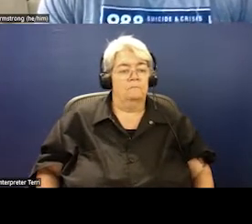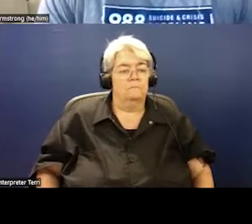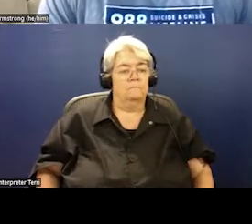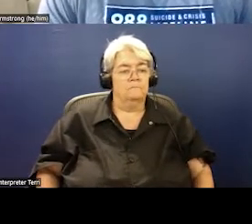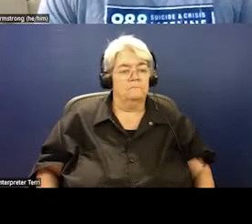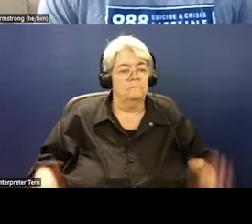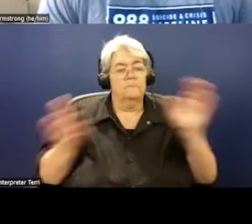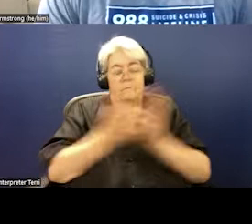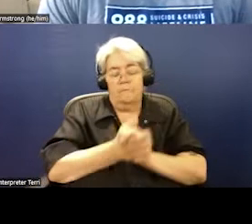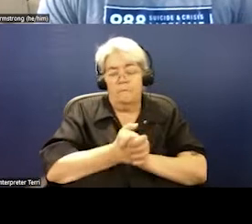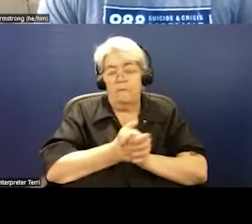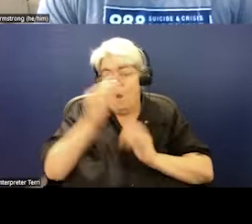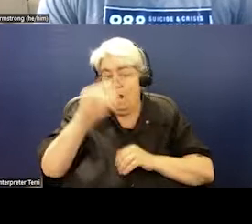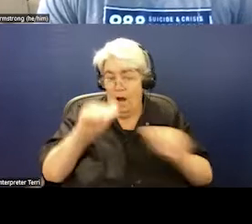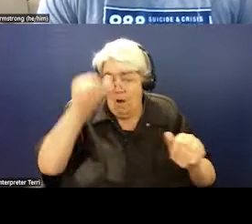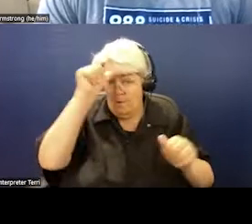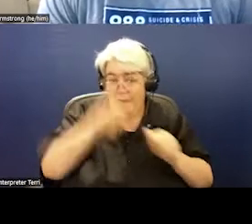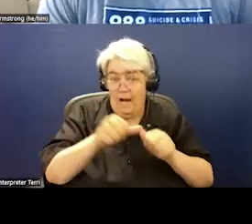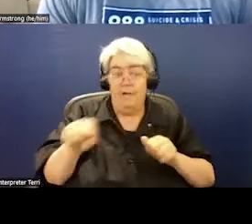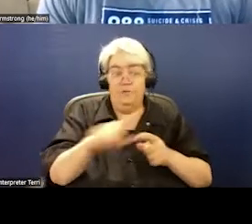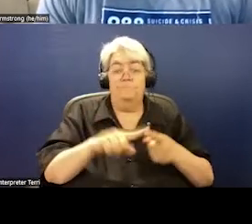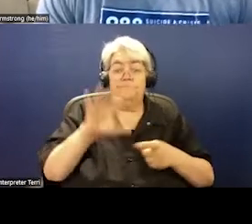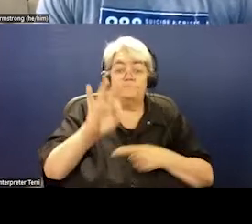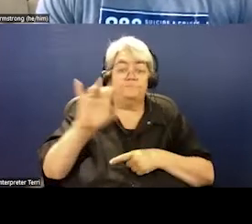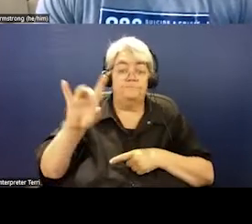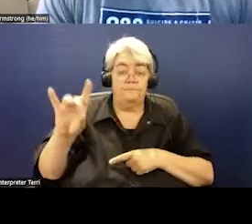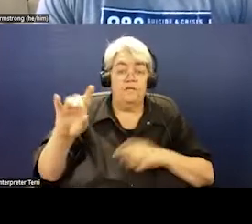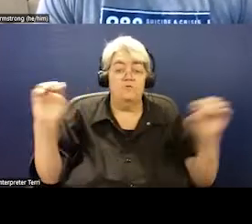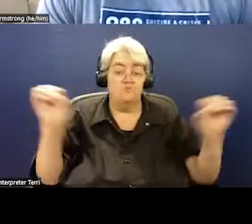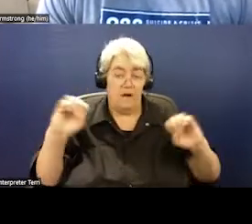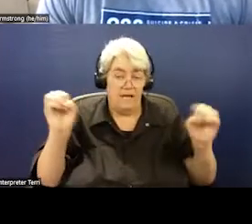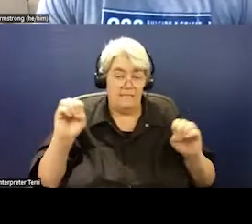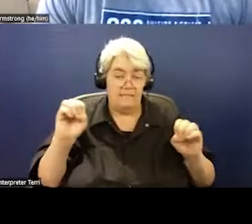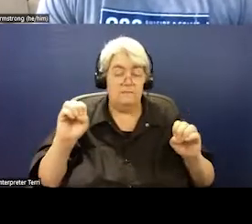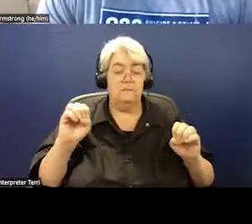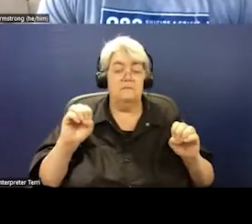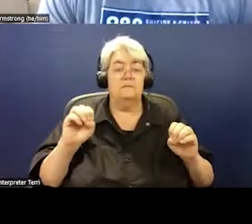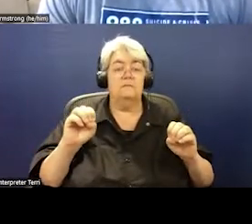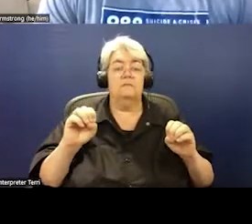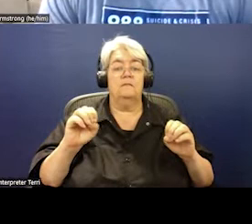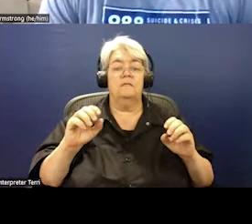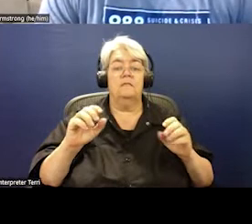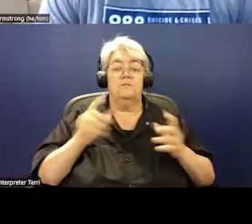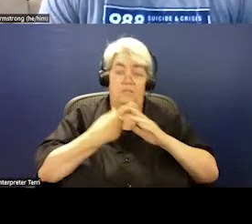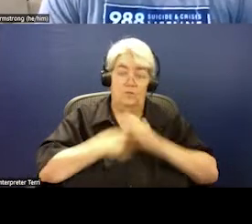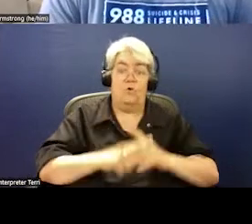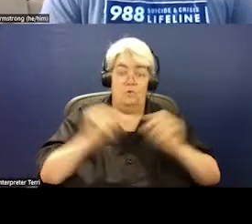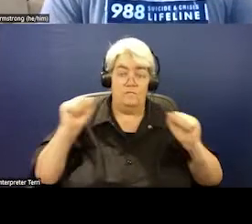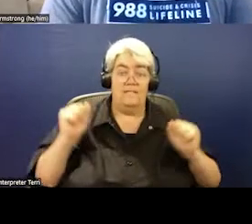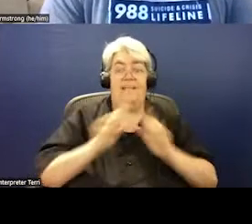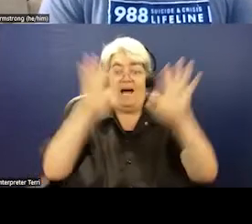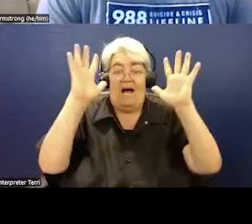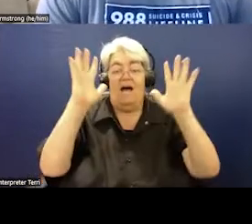A reminder that our 988 Crisis 988 Goes Live Jam session on July 13th at noon